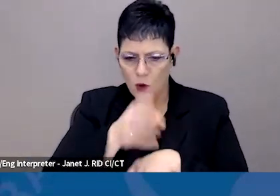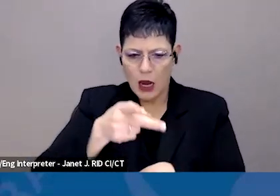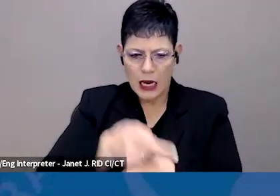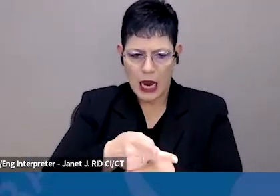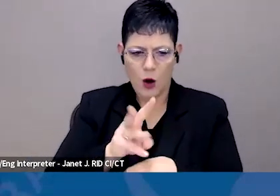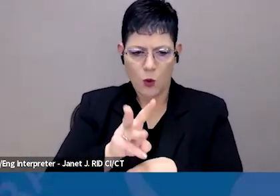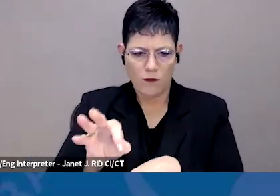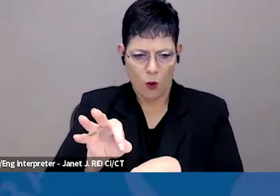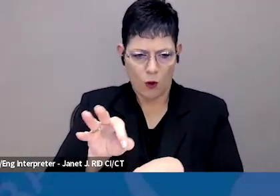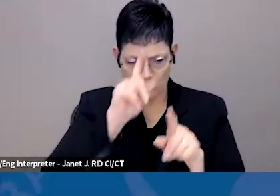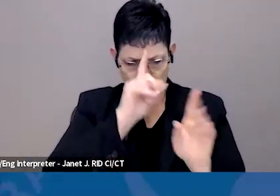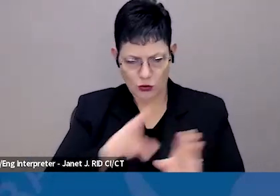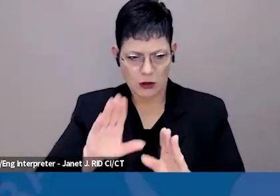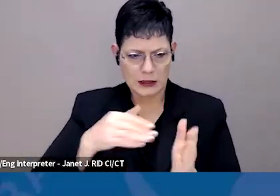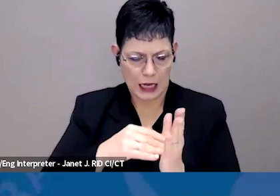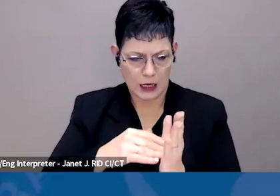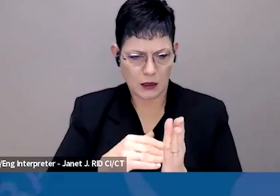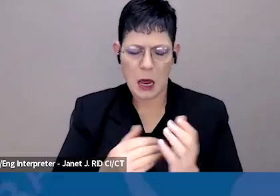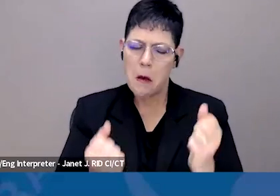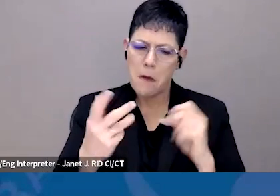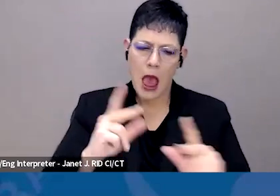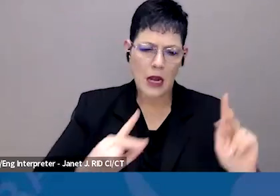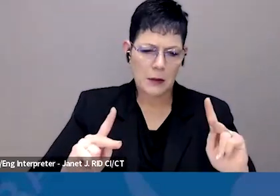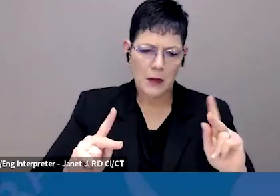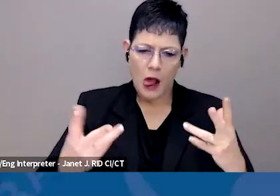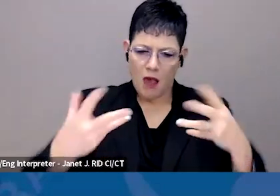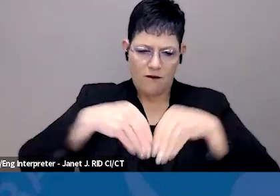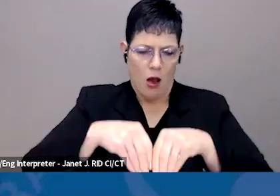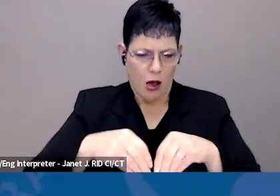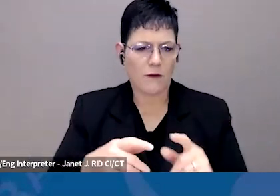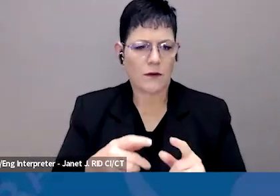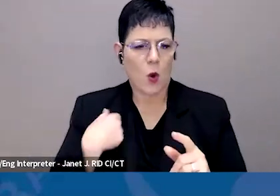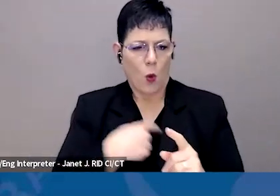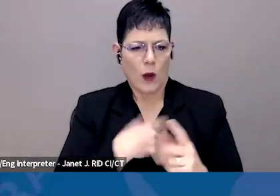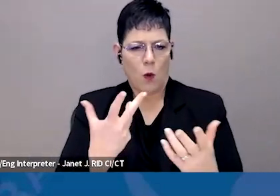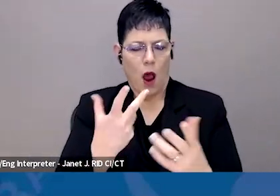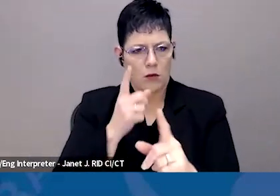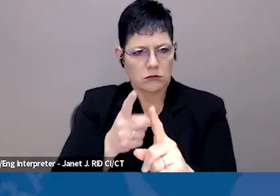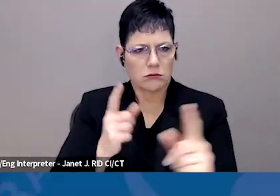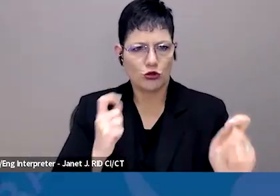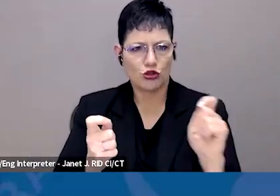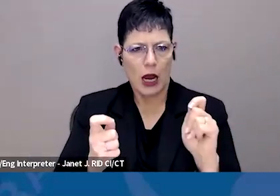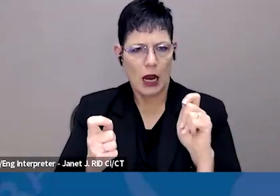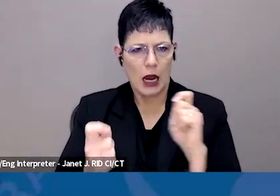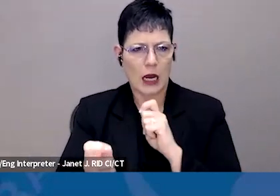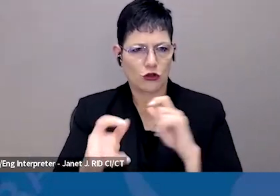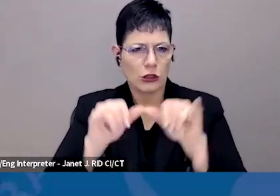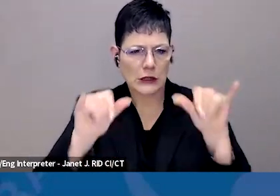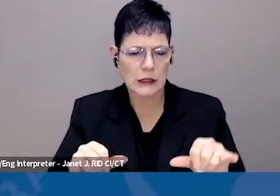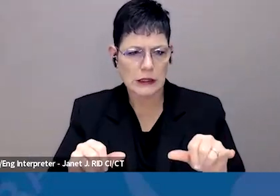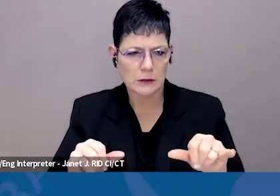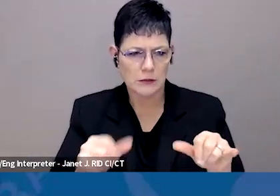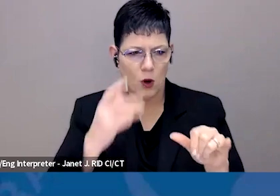Center. Working with many partners, the center is charged with being a change agent, driving systems change in several